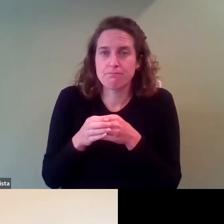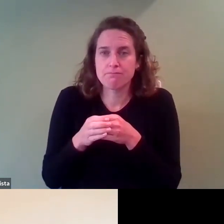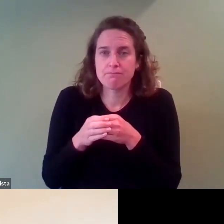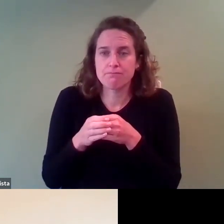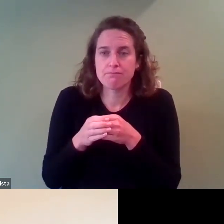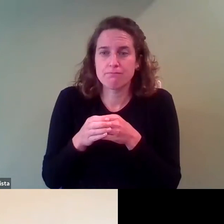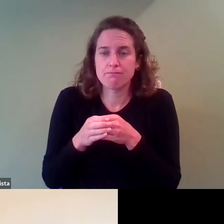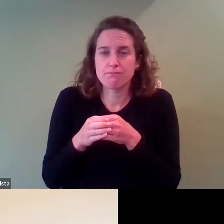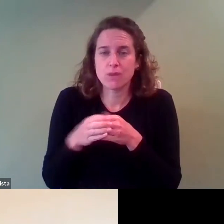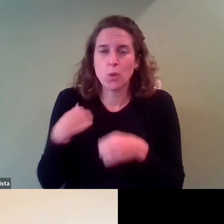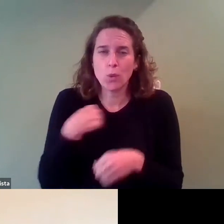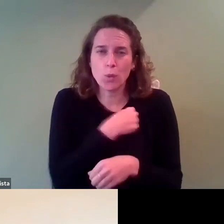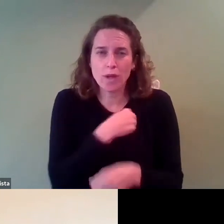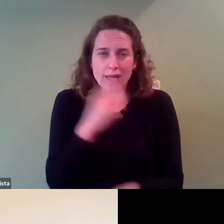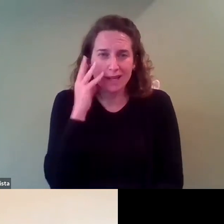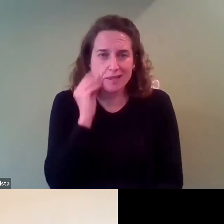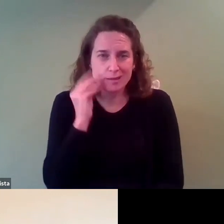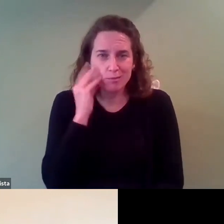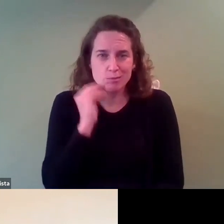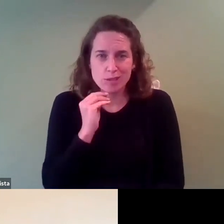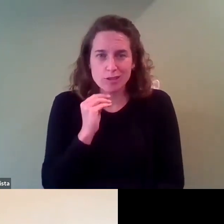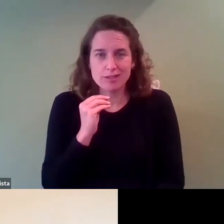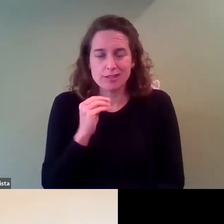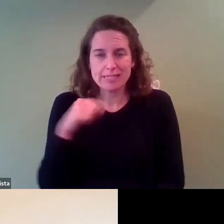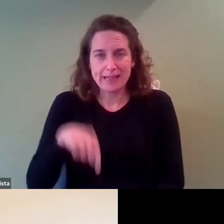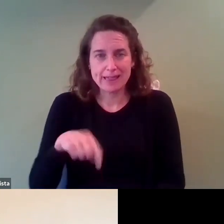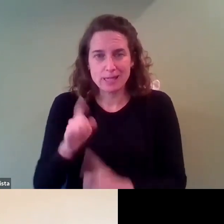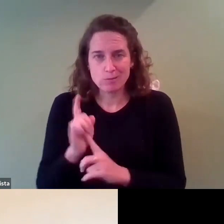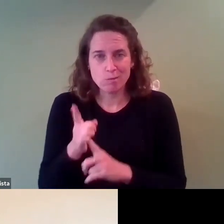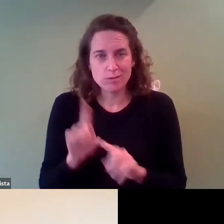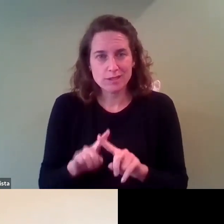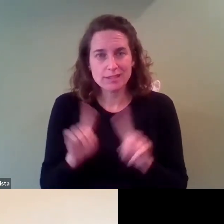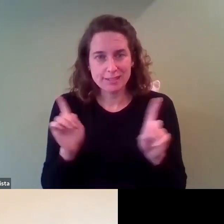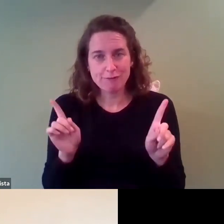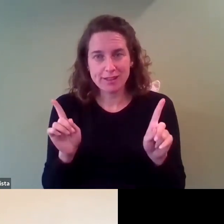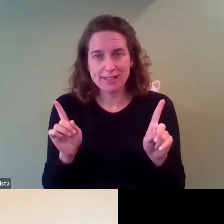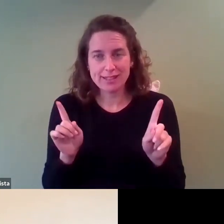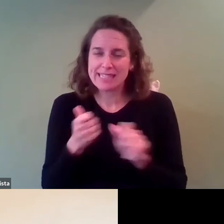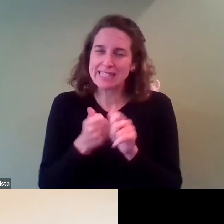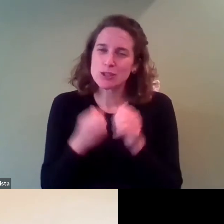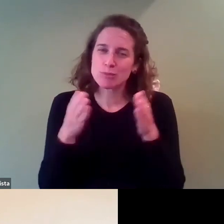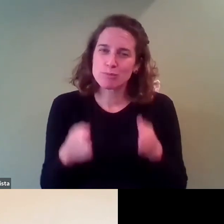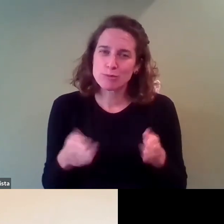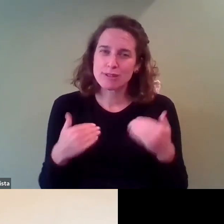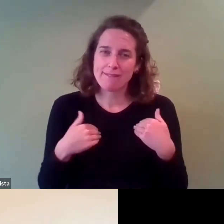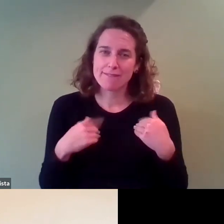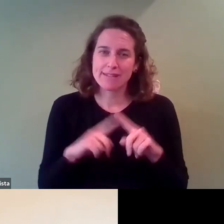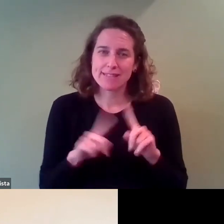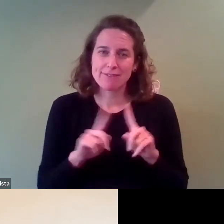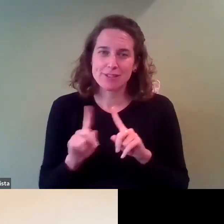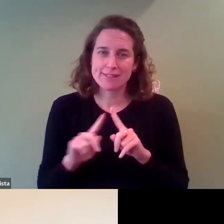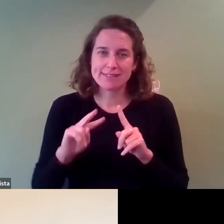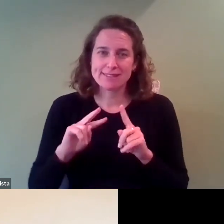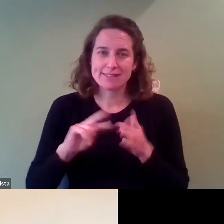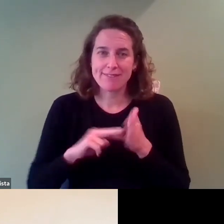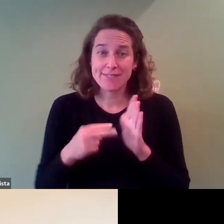just think we all experienced these very awkward moments through this past 7 months because we all had different definitions of what's safe. But